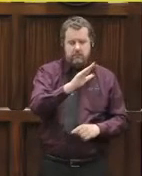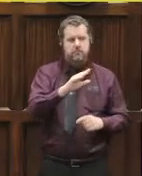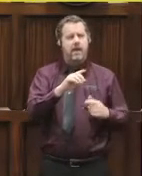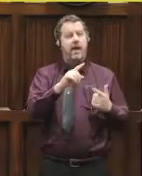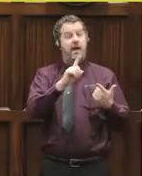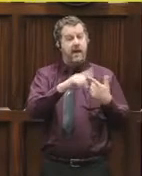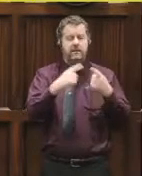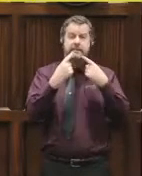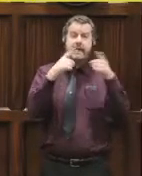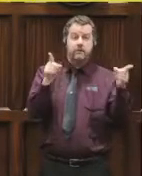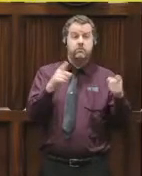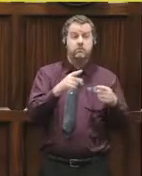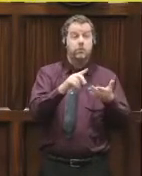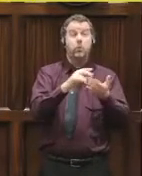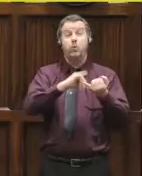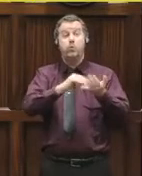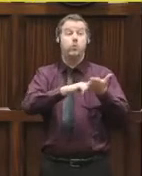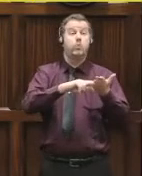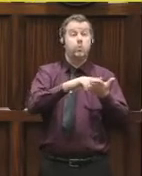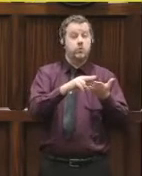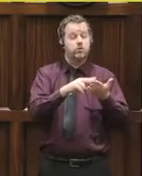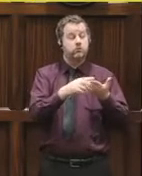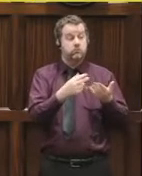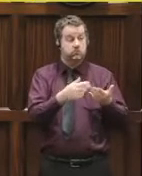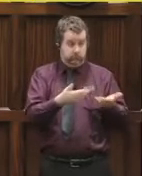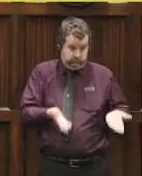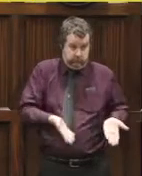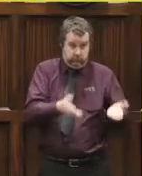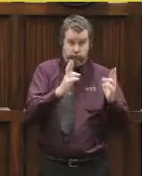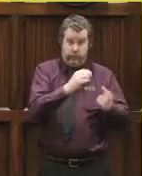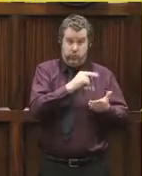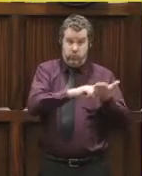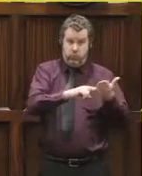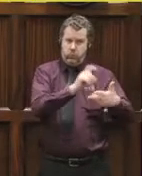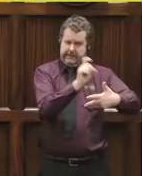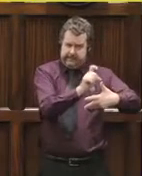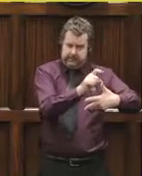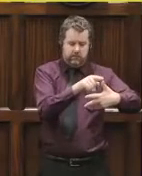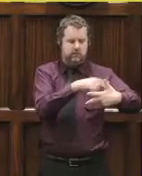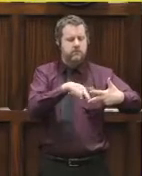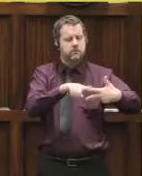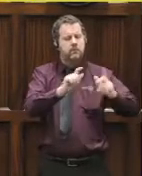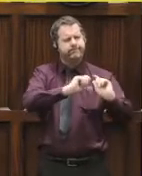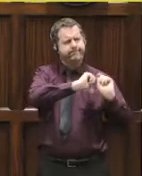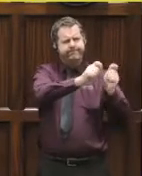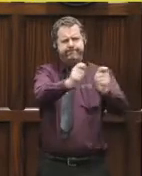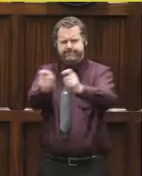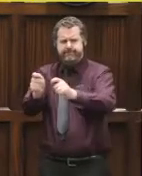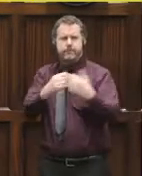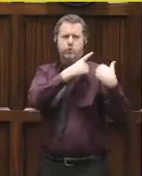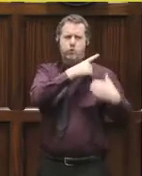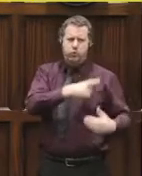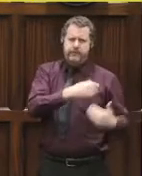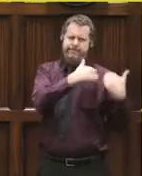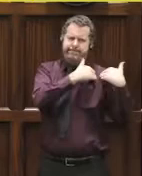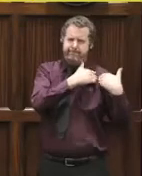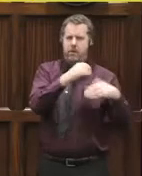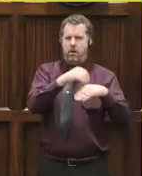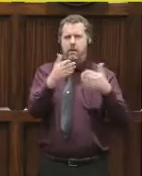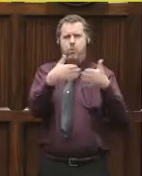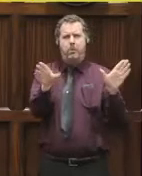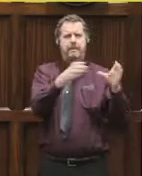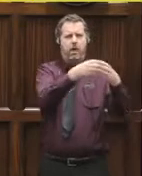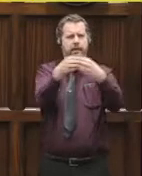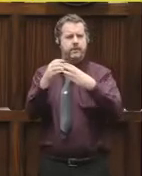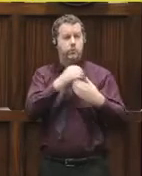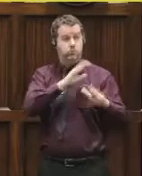users have the right to use it is retained, place a duty on public bodies to provide ISL